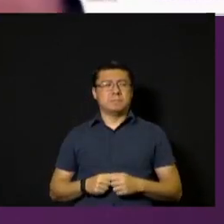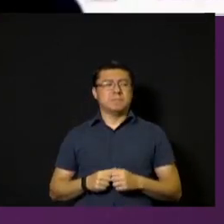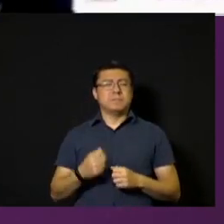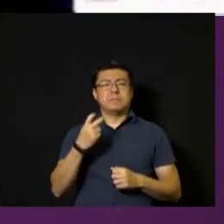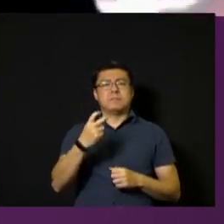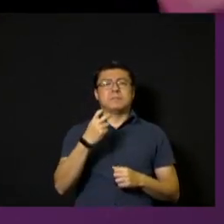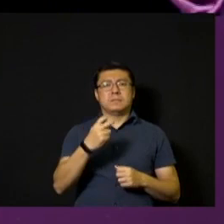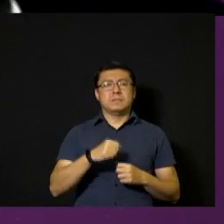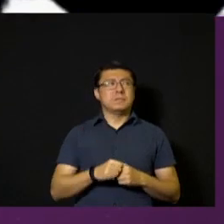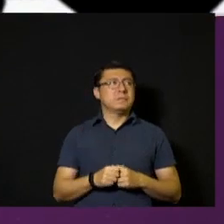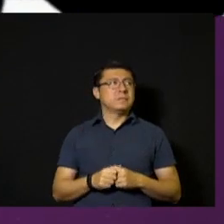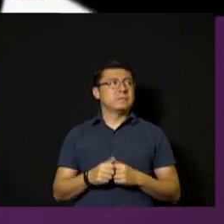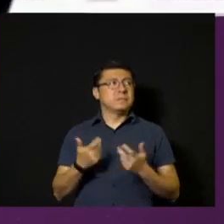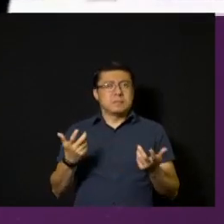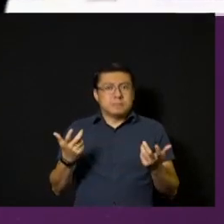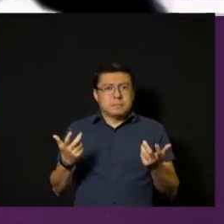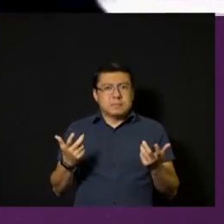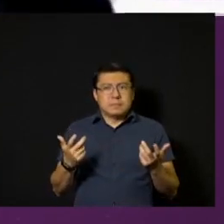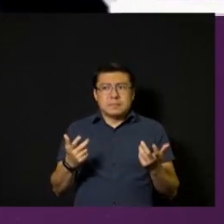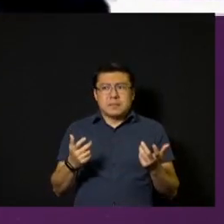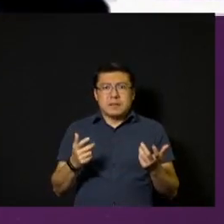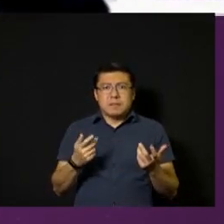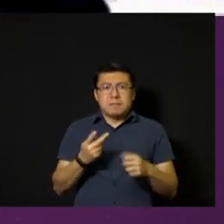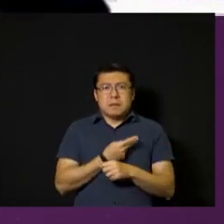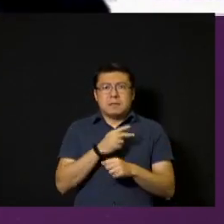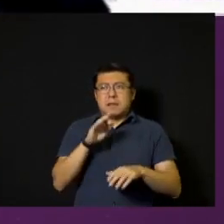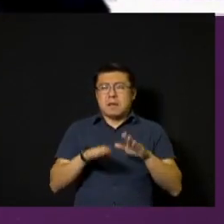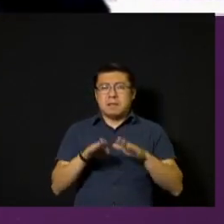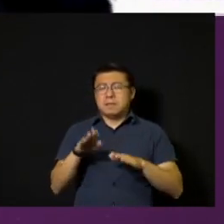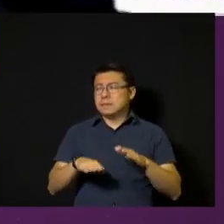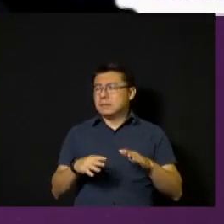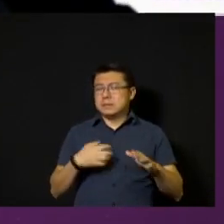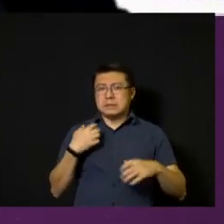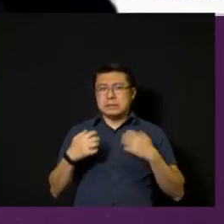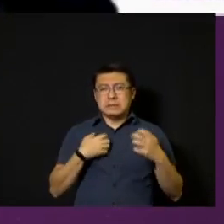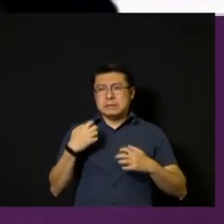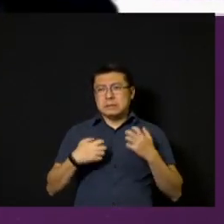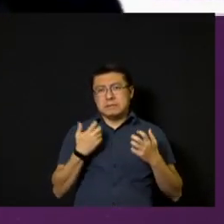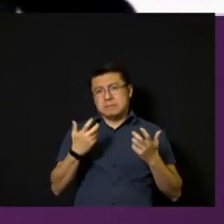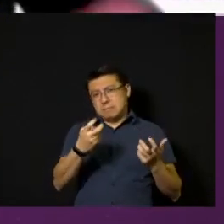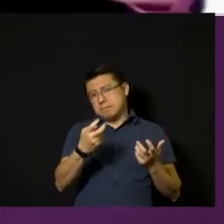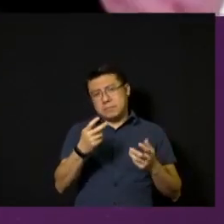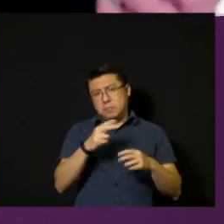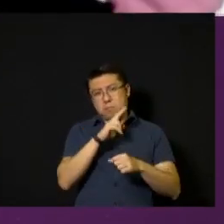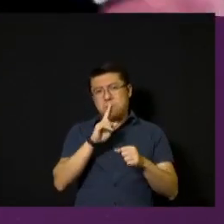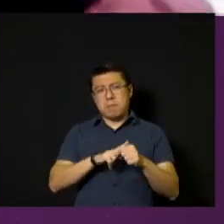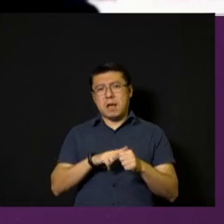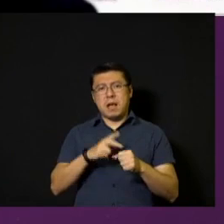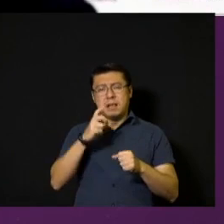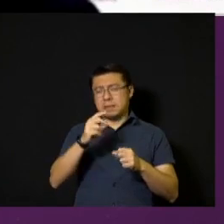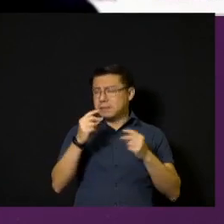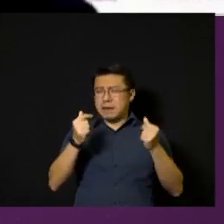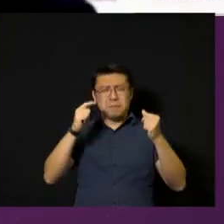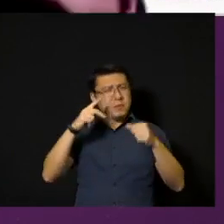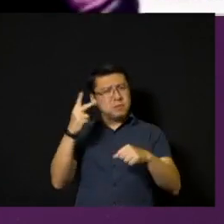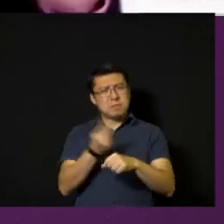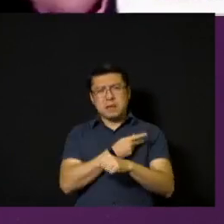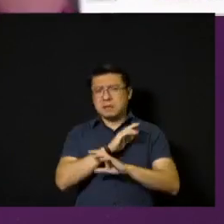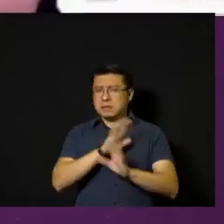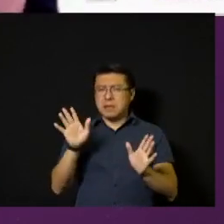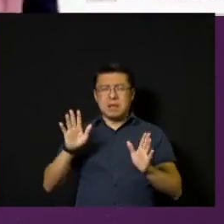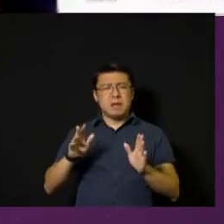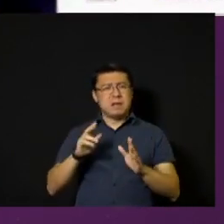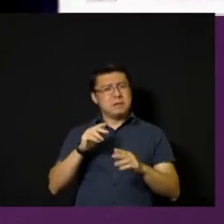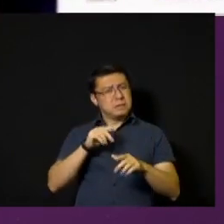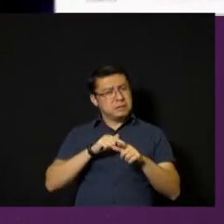need to become diamonds? Process frustration. Am I going to tell you there's no frustration? I'm lying to you. Process